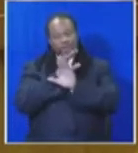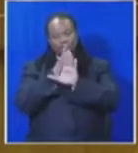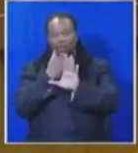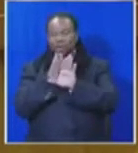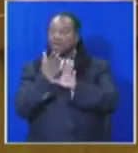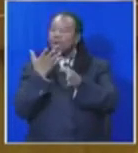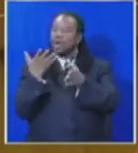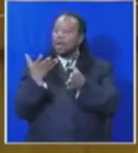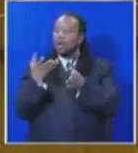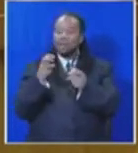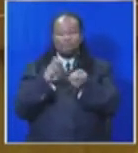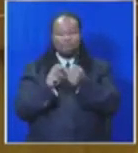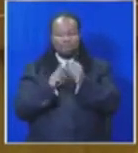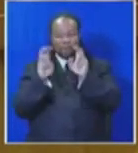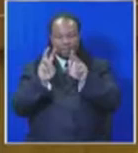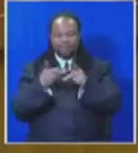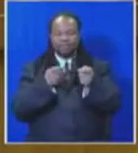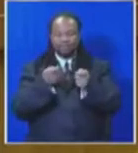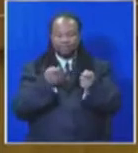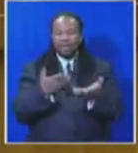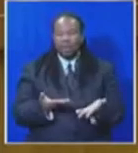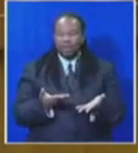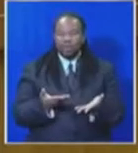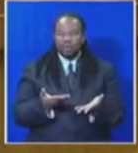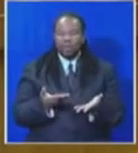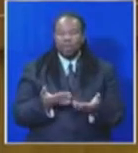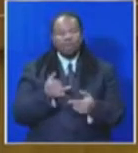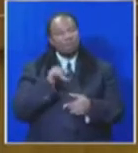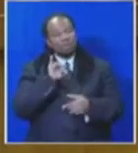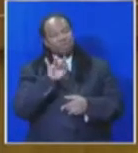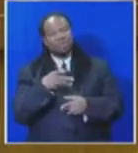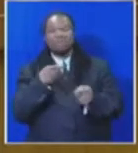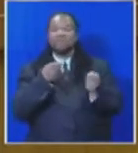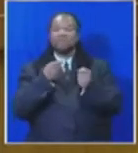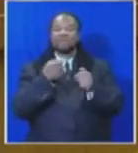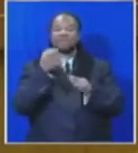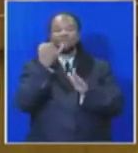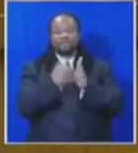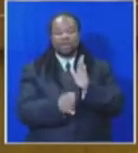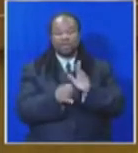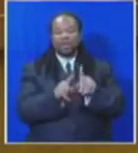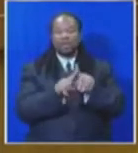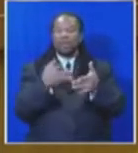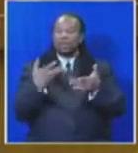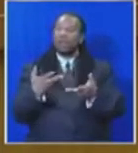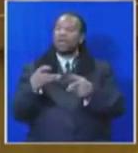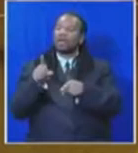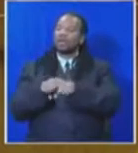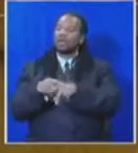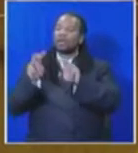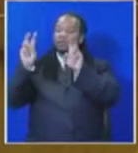management crises before all else. It is a failure of management that has resulted in the dysfunctional timetable